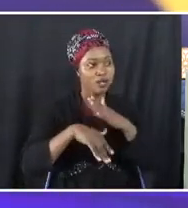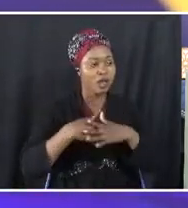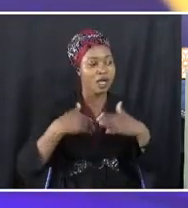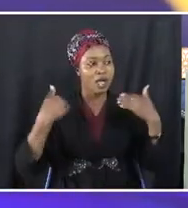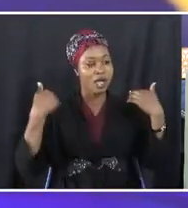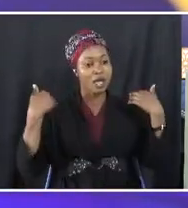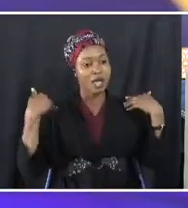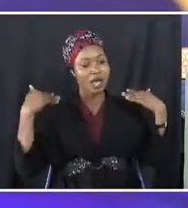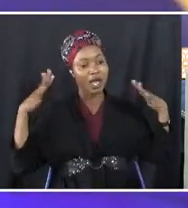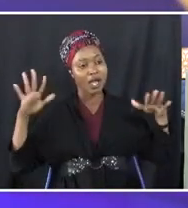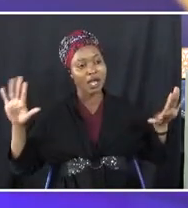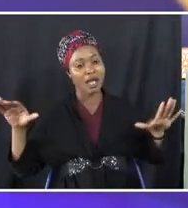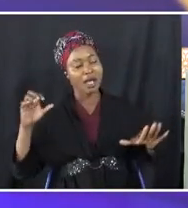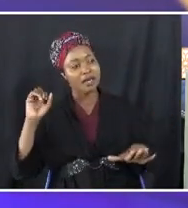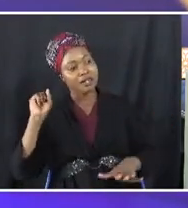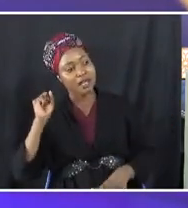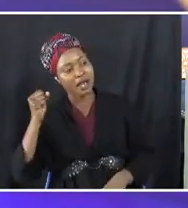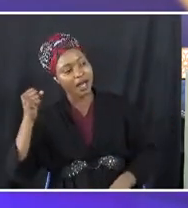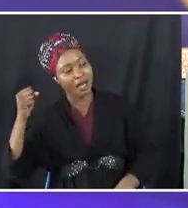shall